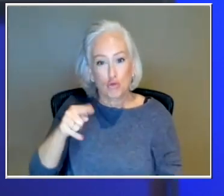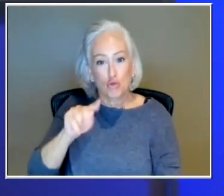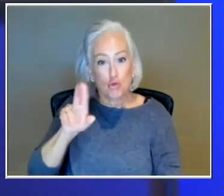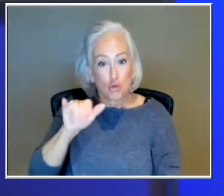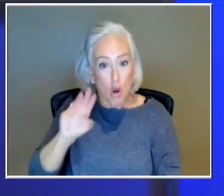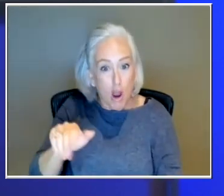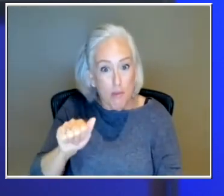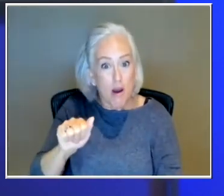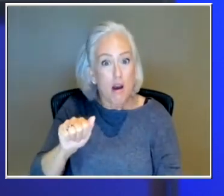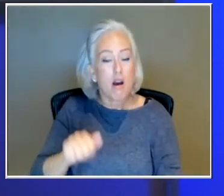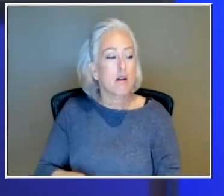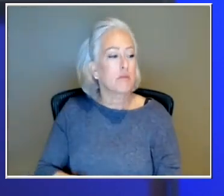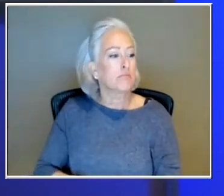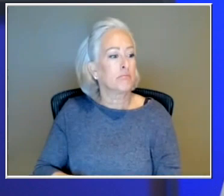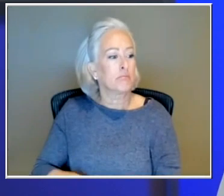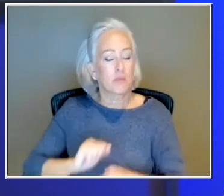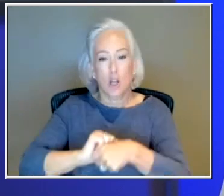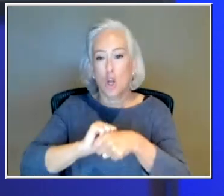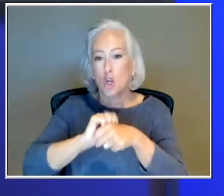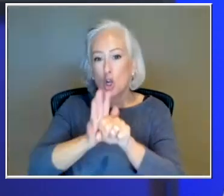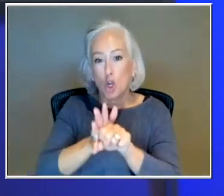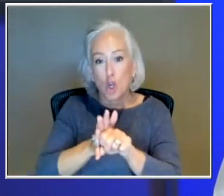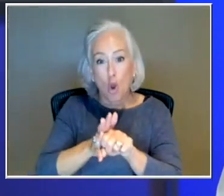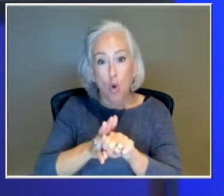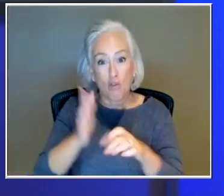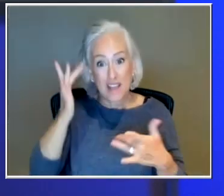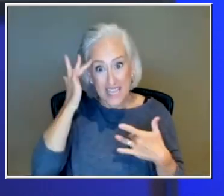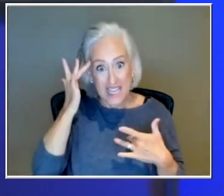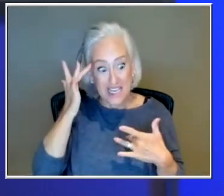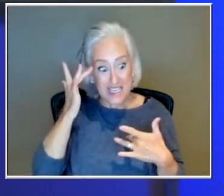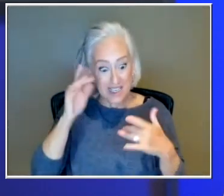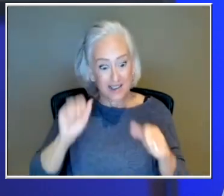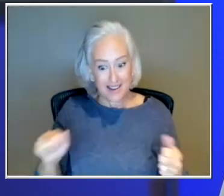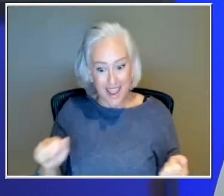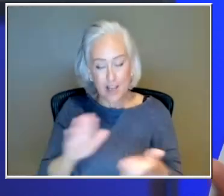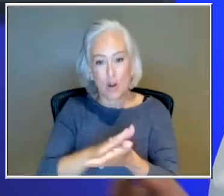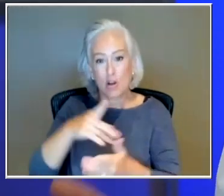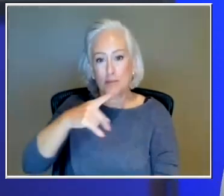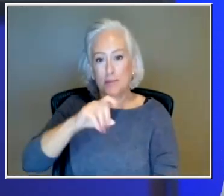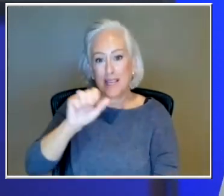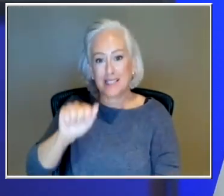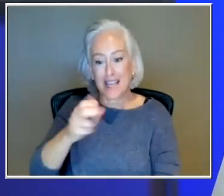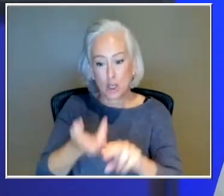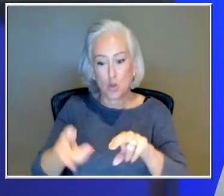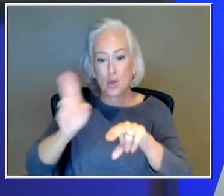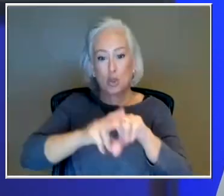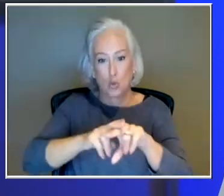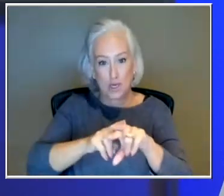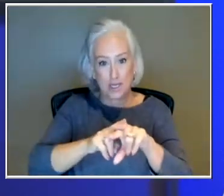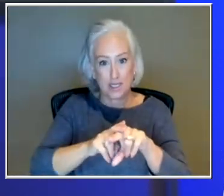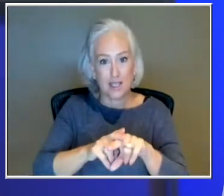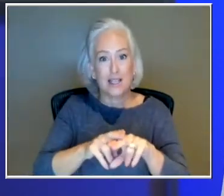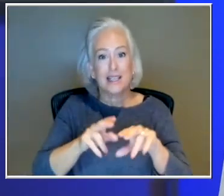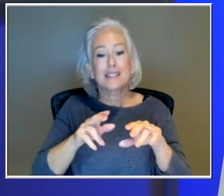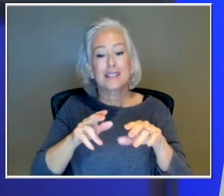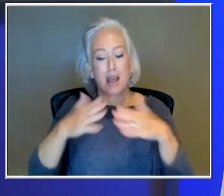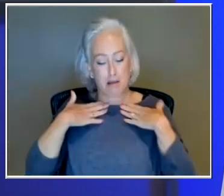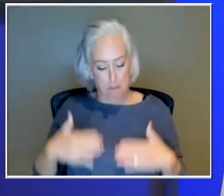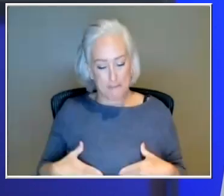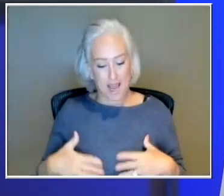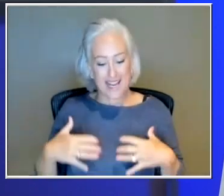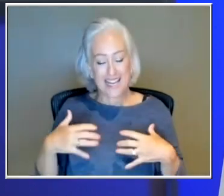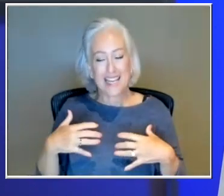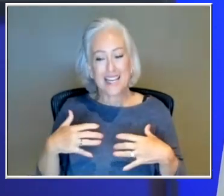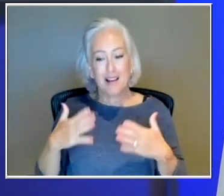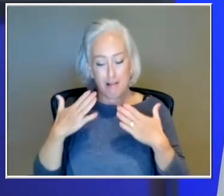we found out during the COVID epidemic that COVID actually caused PSA to go up. So the systemic inflammation that came from that caused PSAs to go very